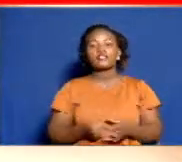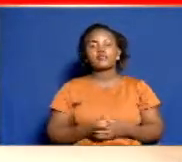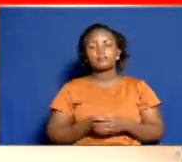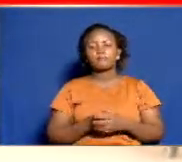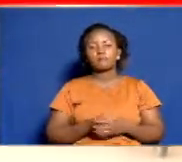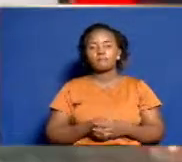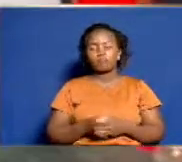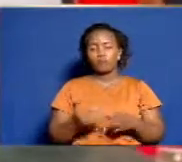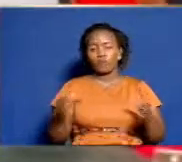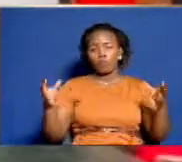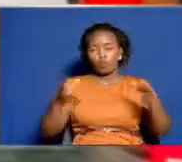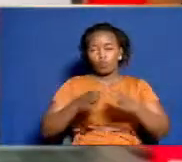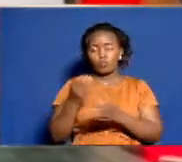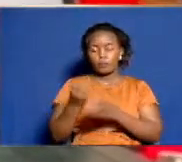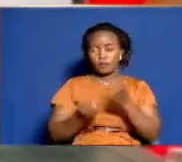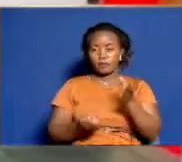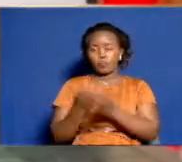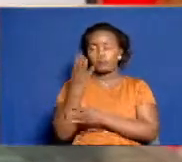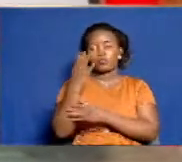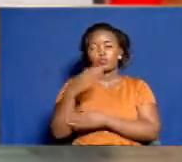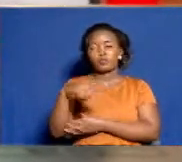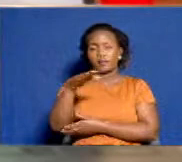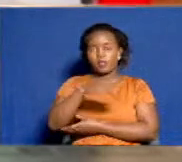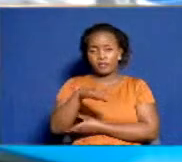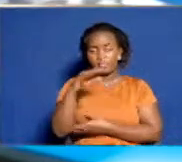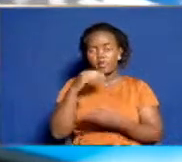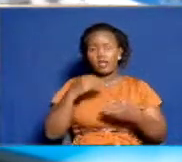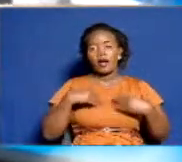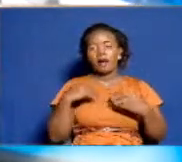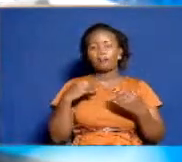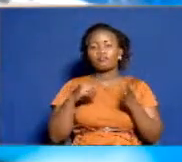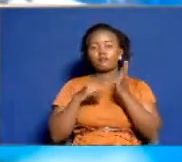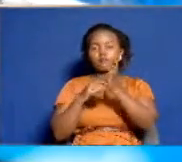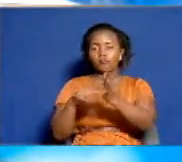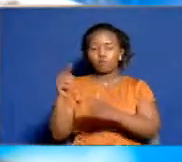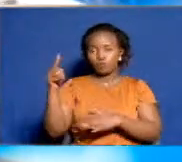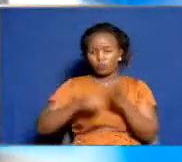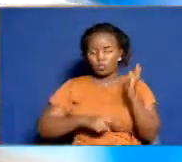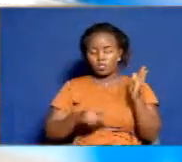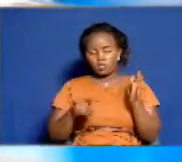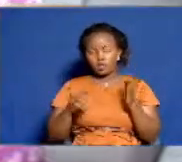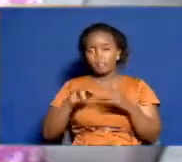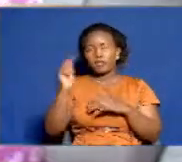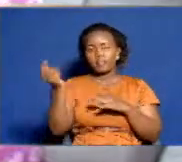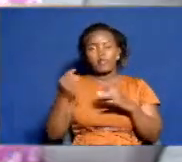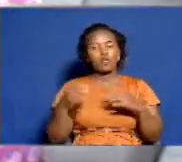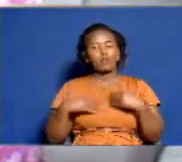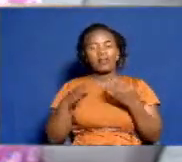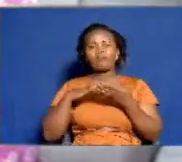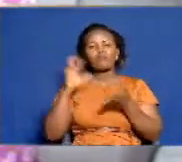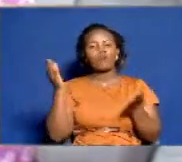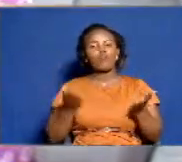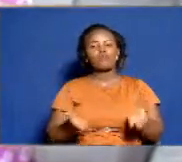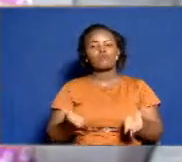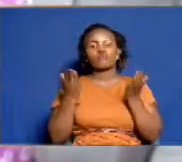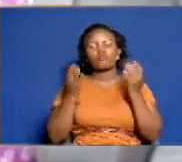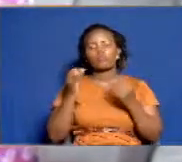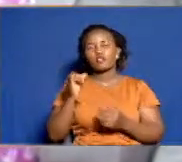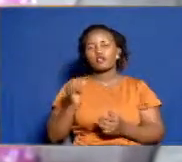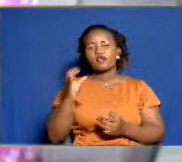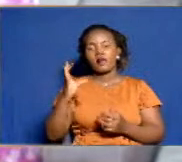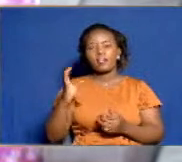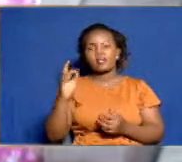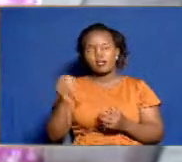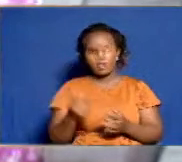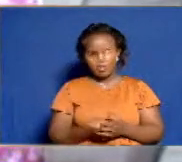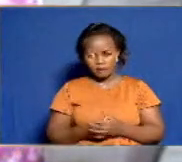intelligence training in the higher education curriculum has been backed to make Kenya a regional ICT hub. So our objective is to actually,